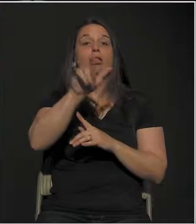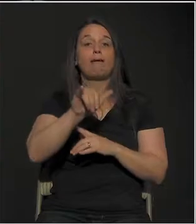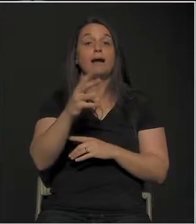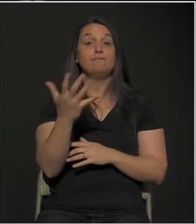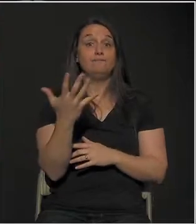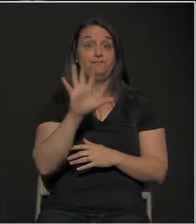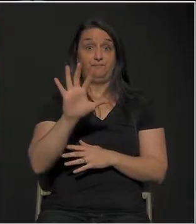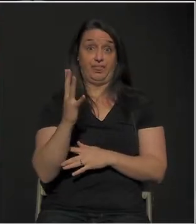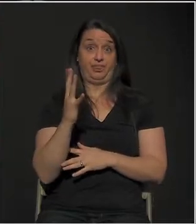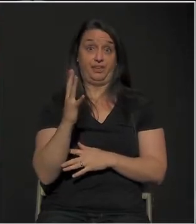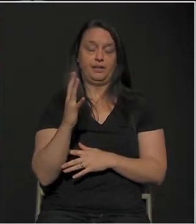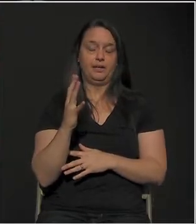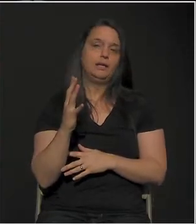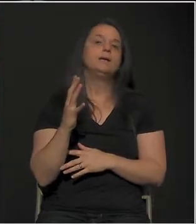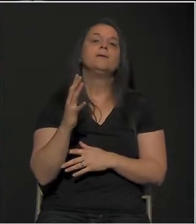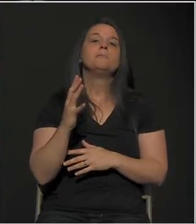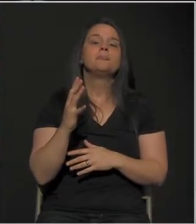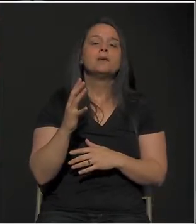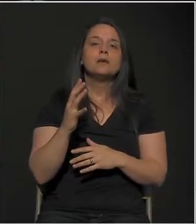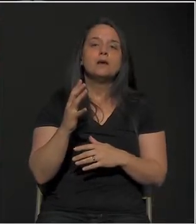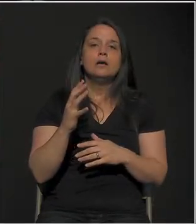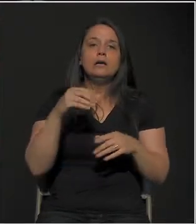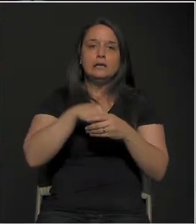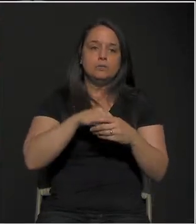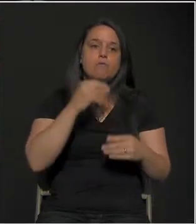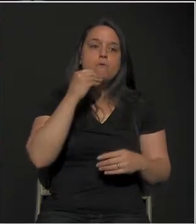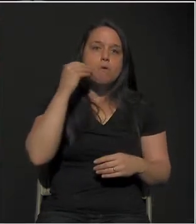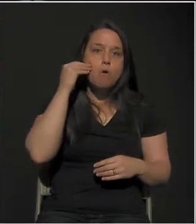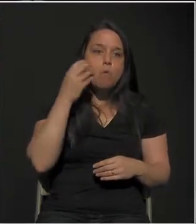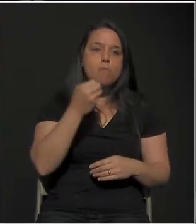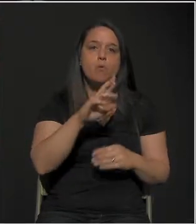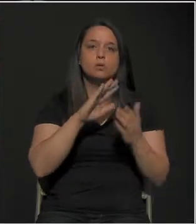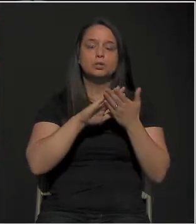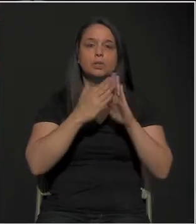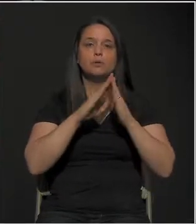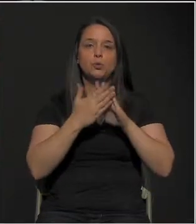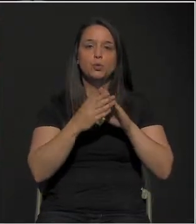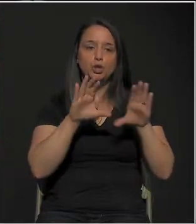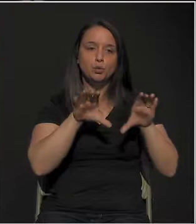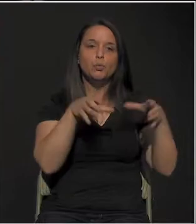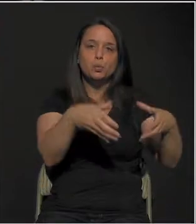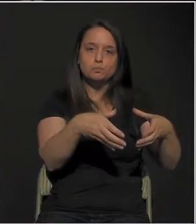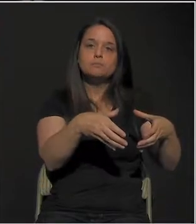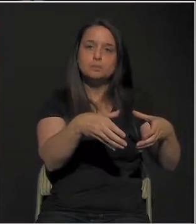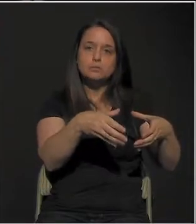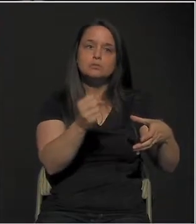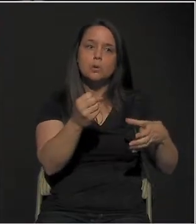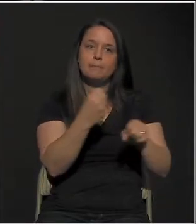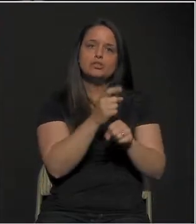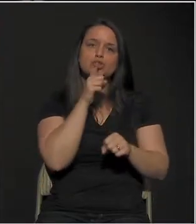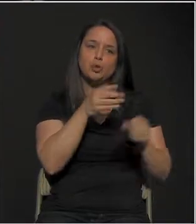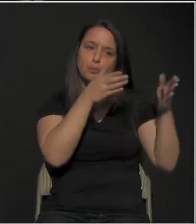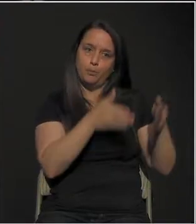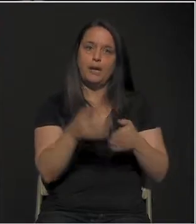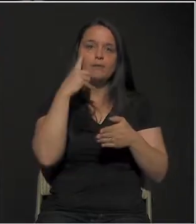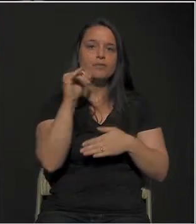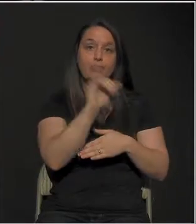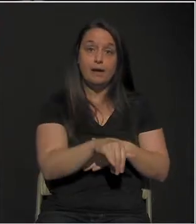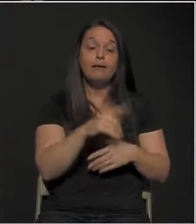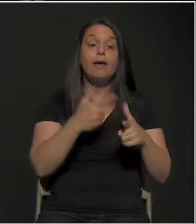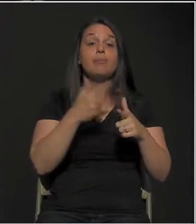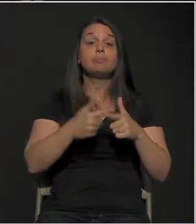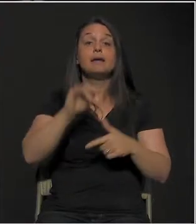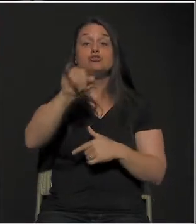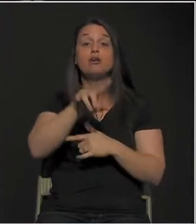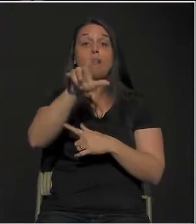communion in your homes or with your community groups. So make sure that you're prepared for that. And then the Sunday after that, July 12th,